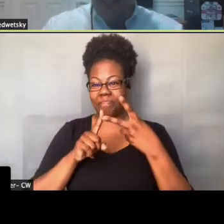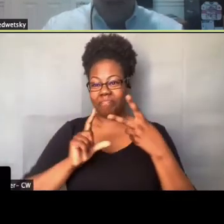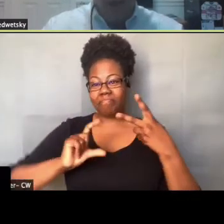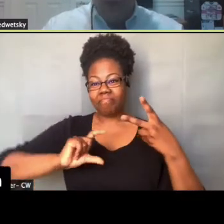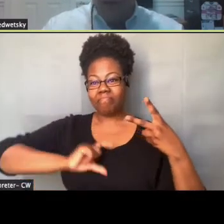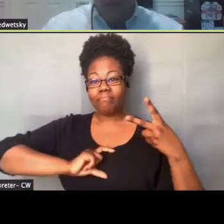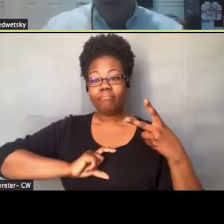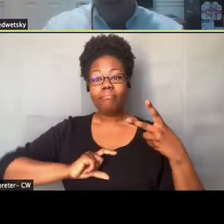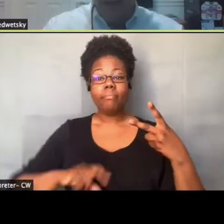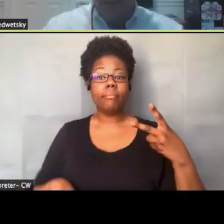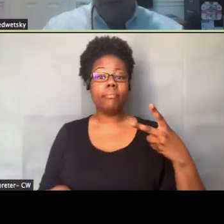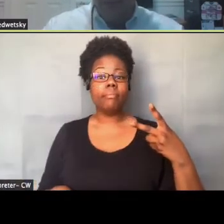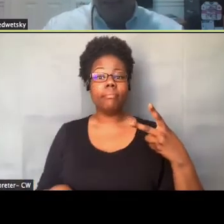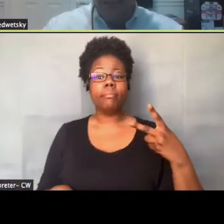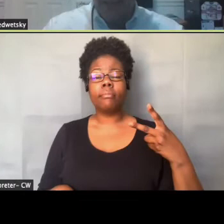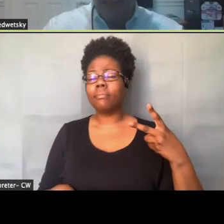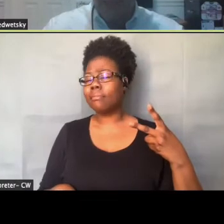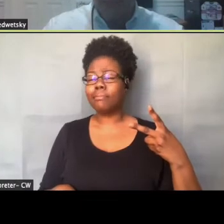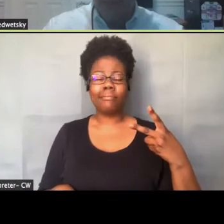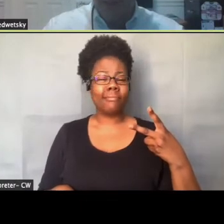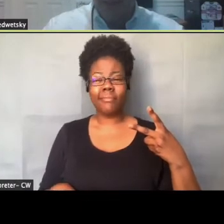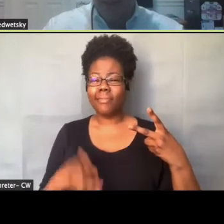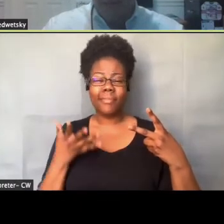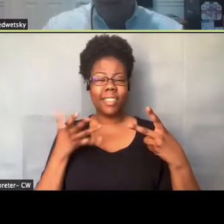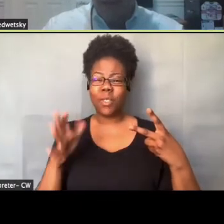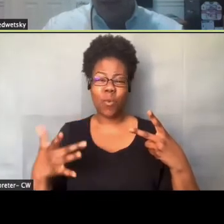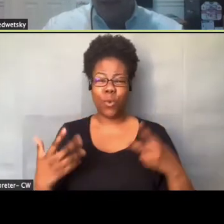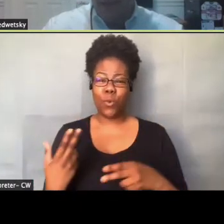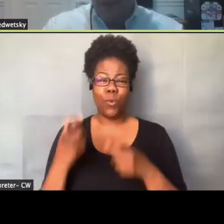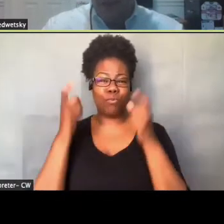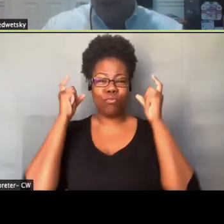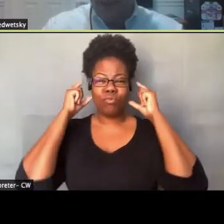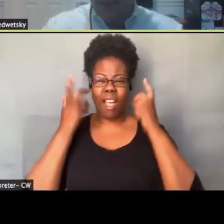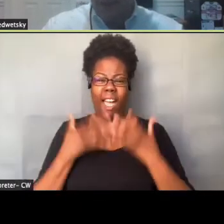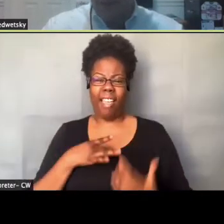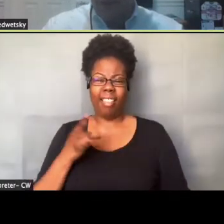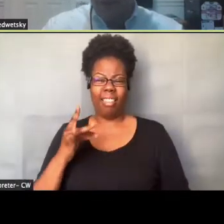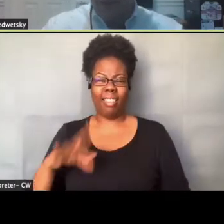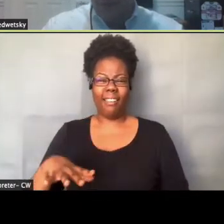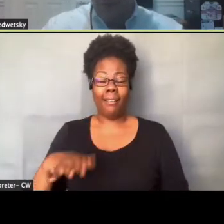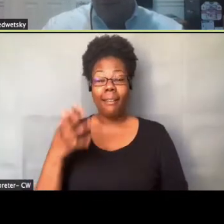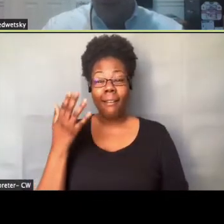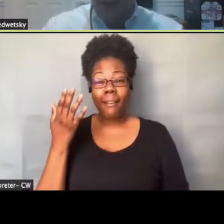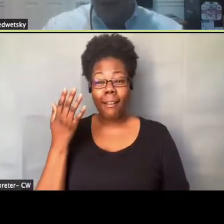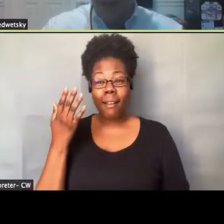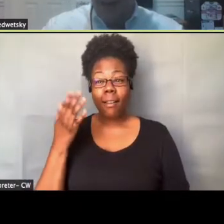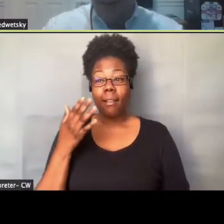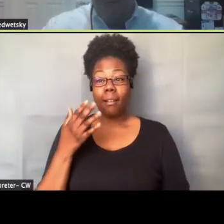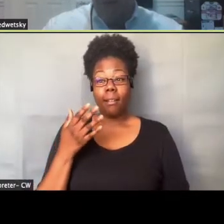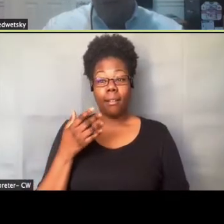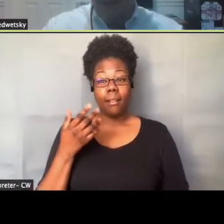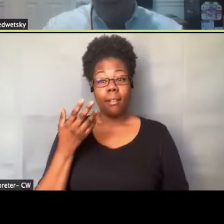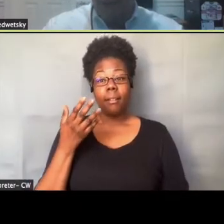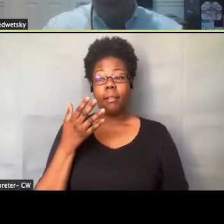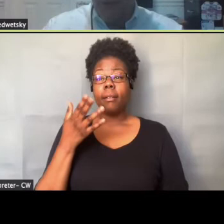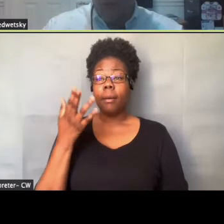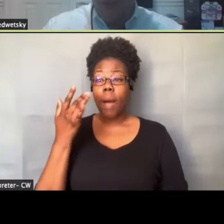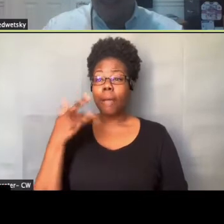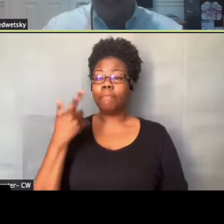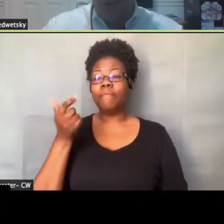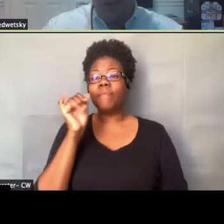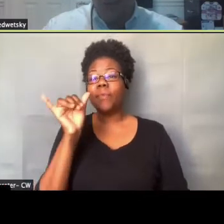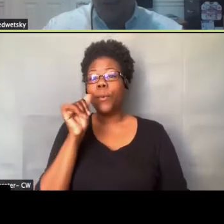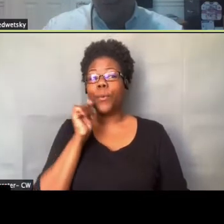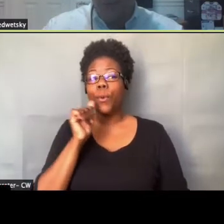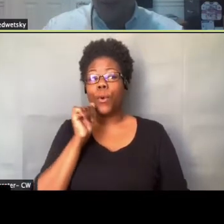And I did not want to wear these aids because like this girl is to wear body aid for me was like wearing